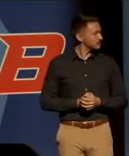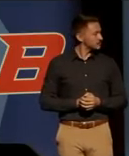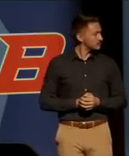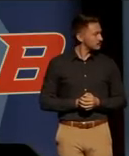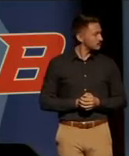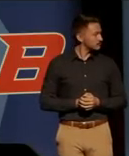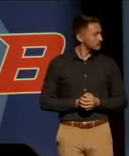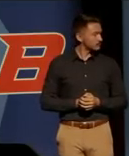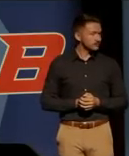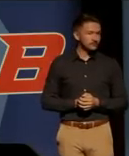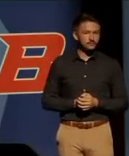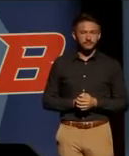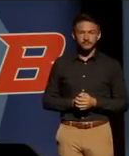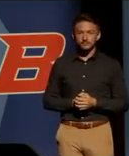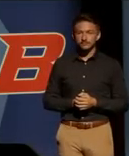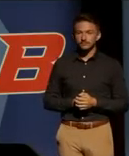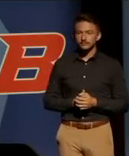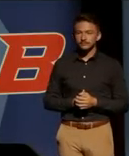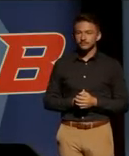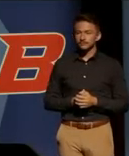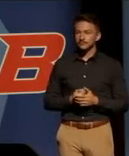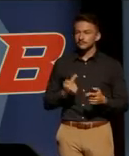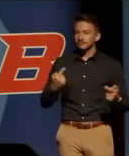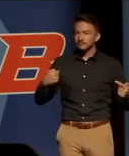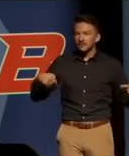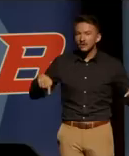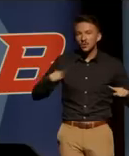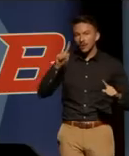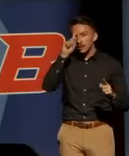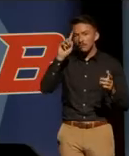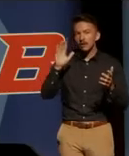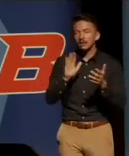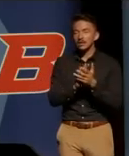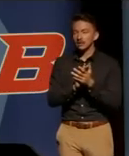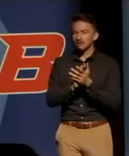We believe that the message that higher